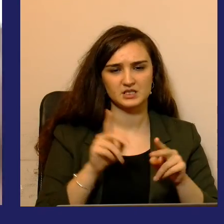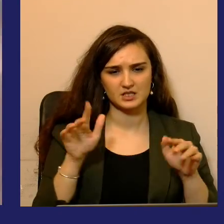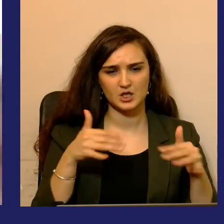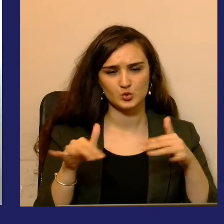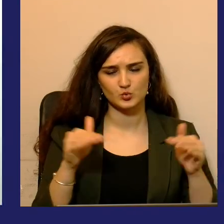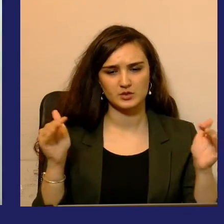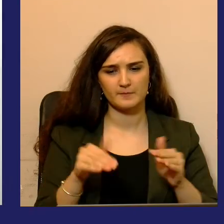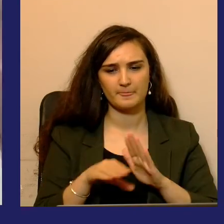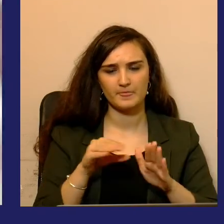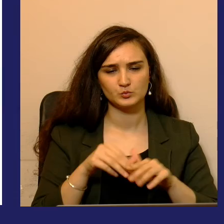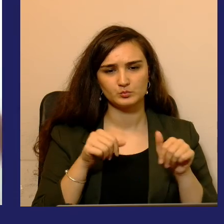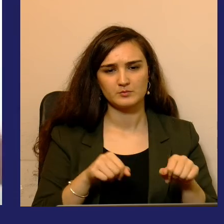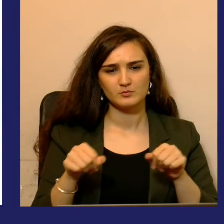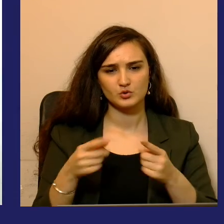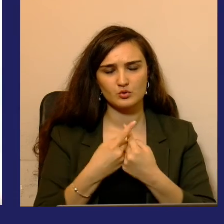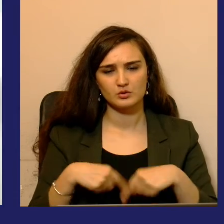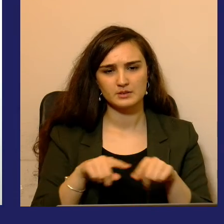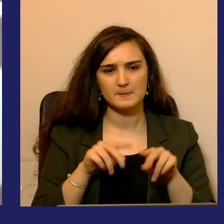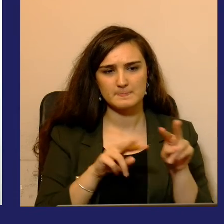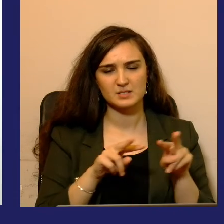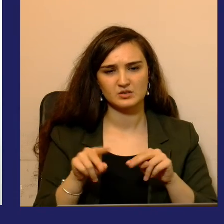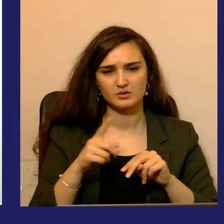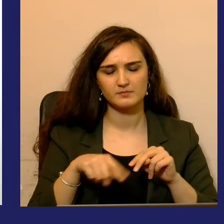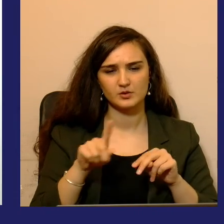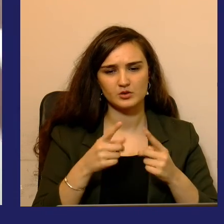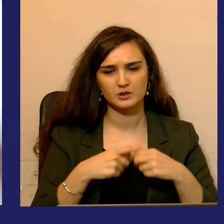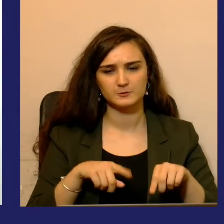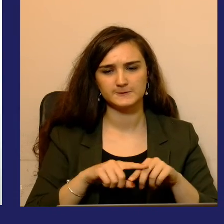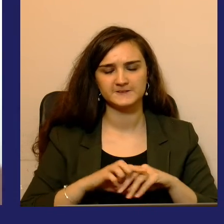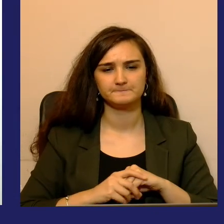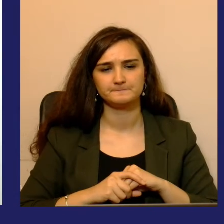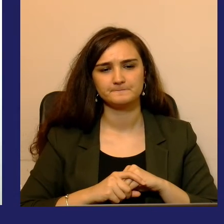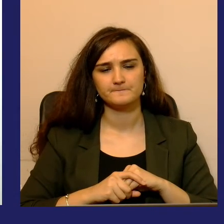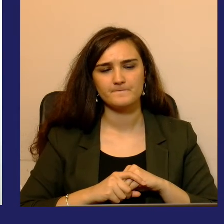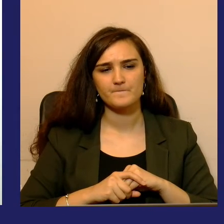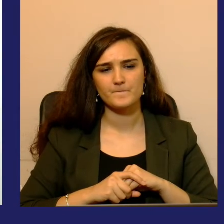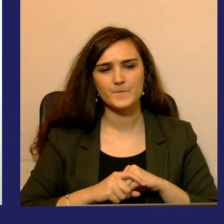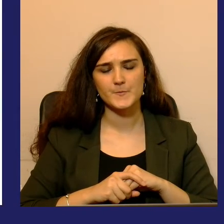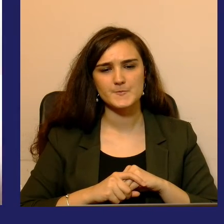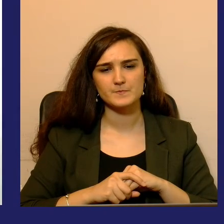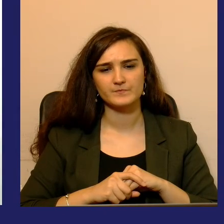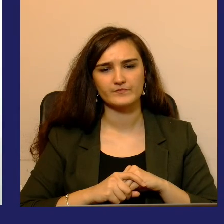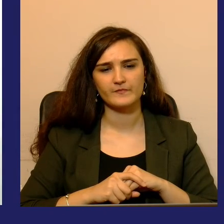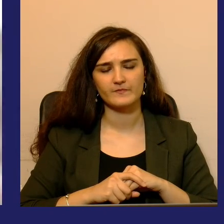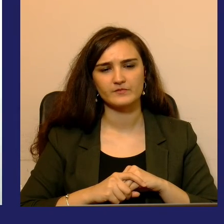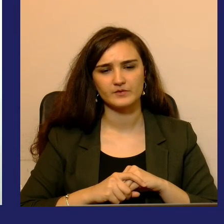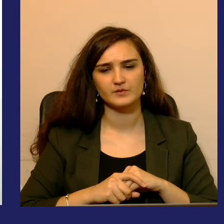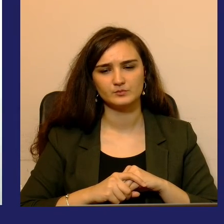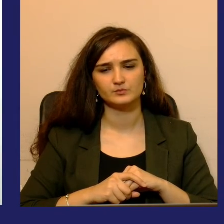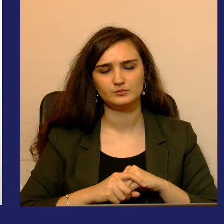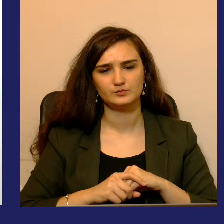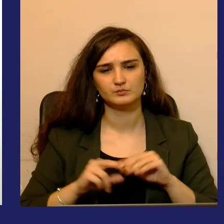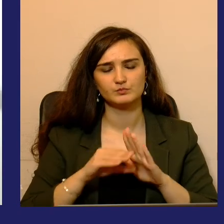the best way, you know, and the Mexican electoral system is extraordinarily overregulated. So rulemaking does not